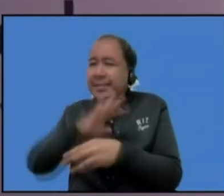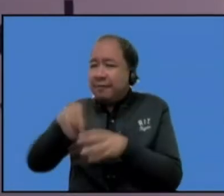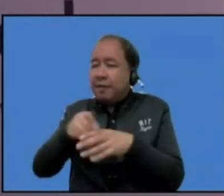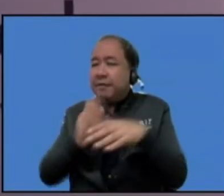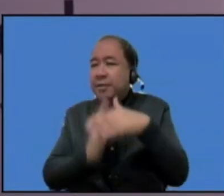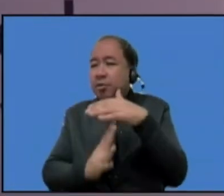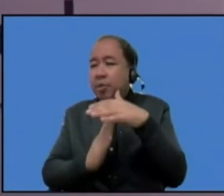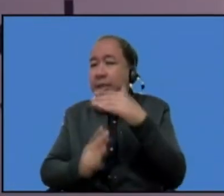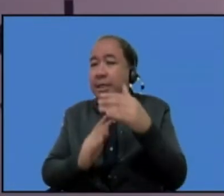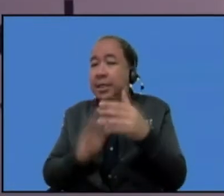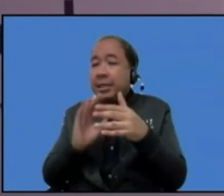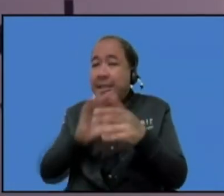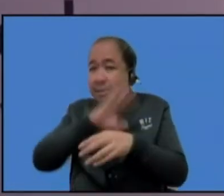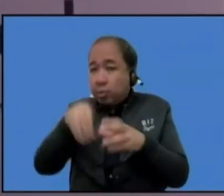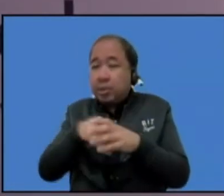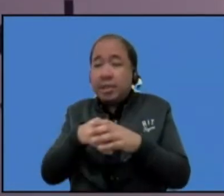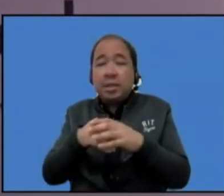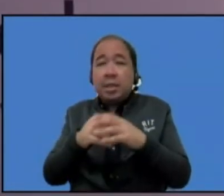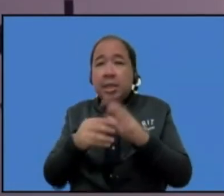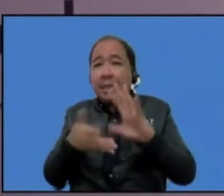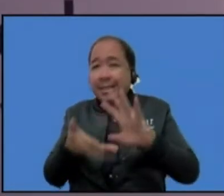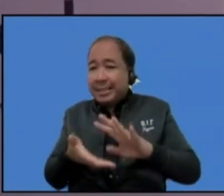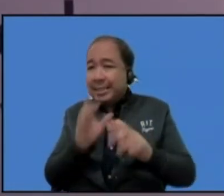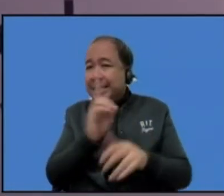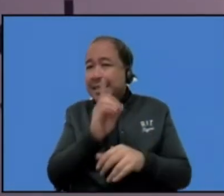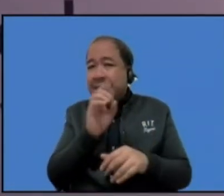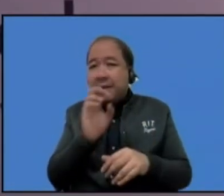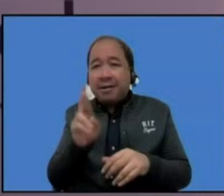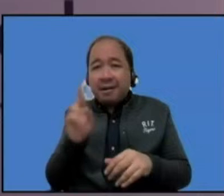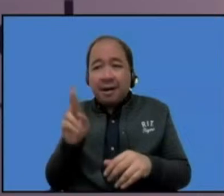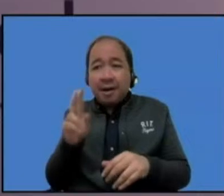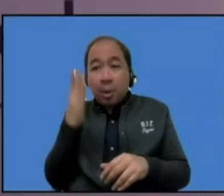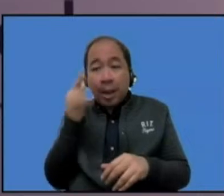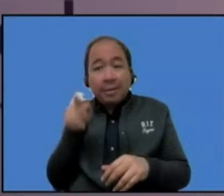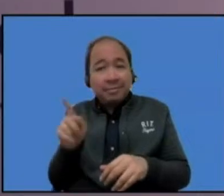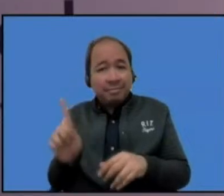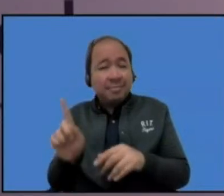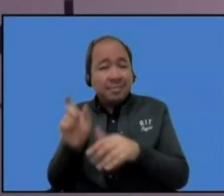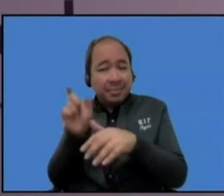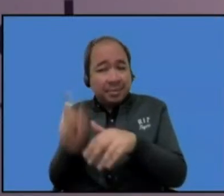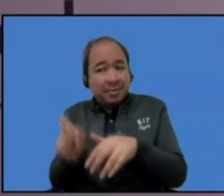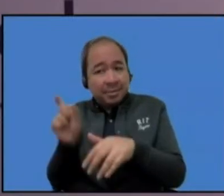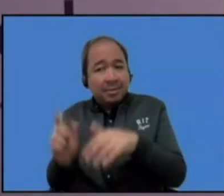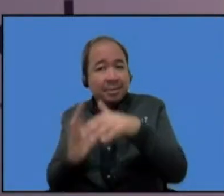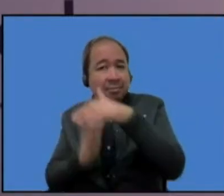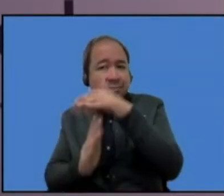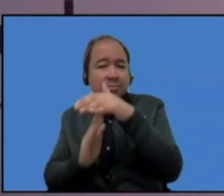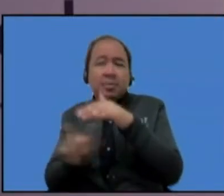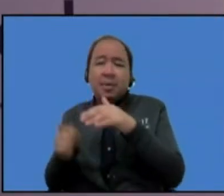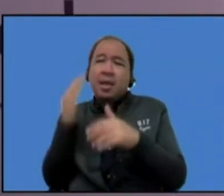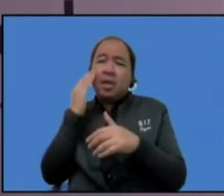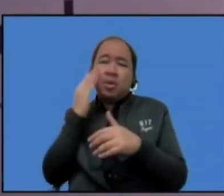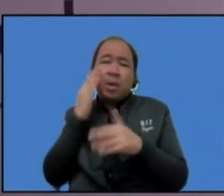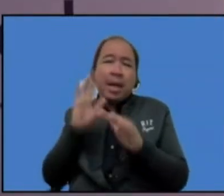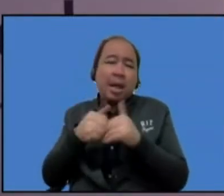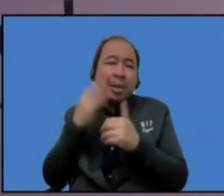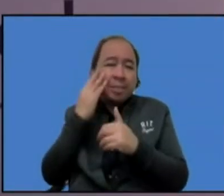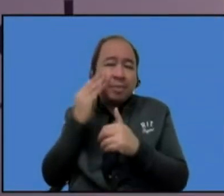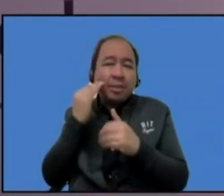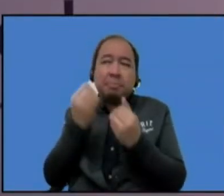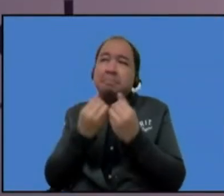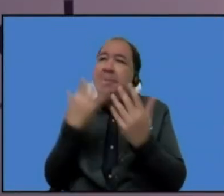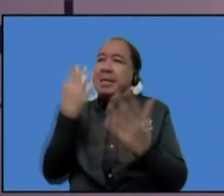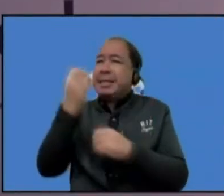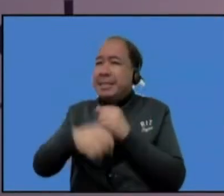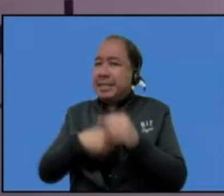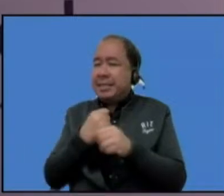because they are the one who know how to cope. They learn through the years and years in Philippines, particularly, how to